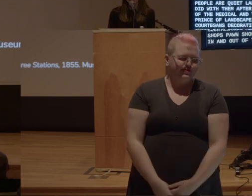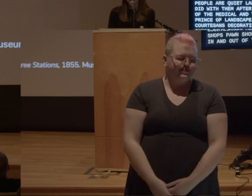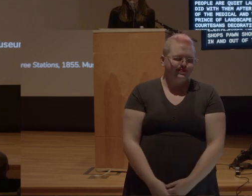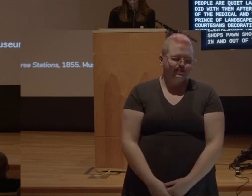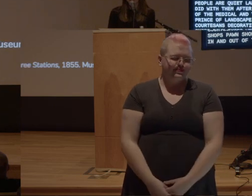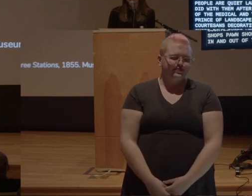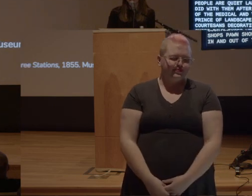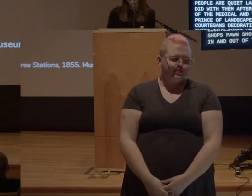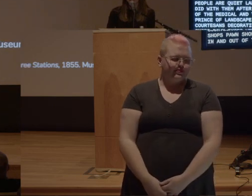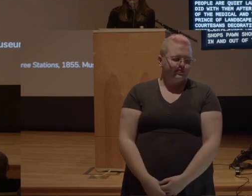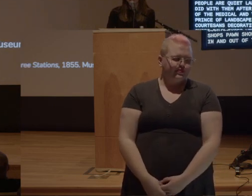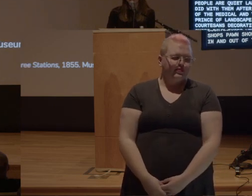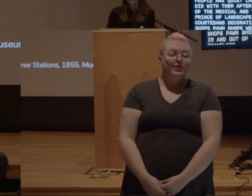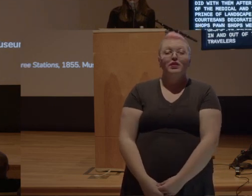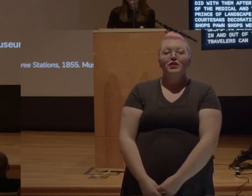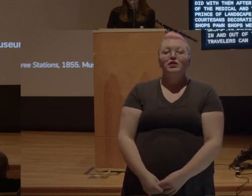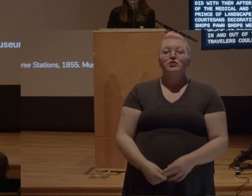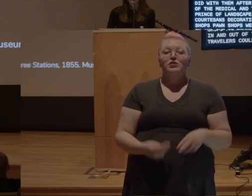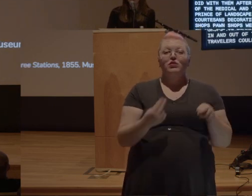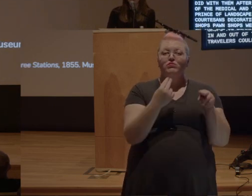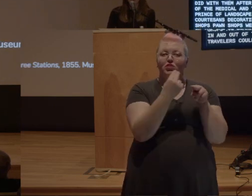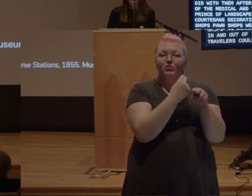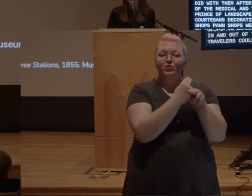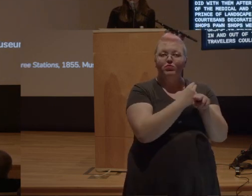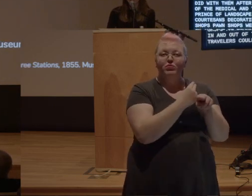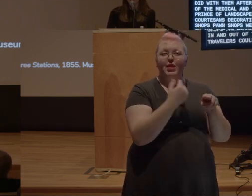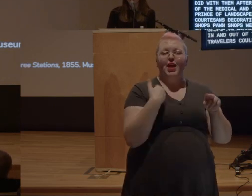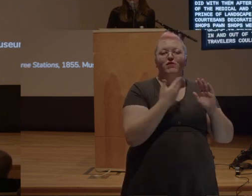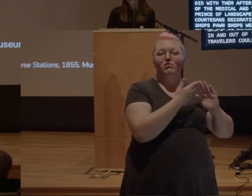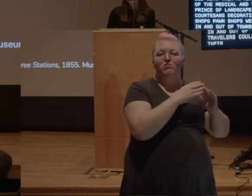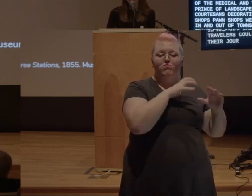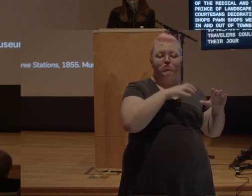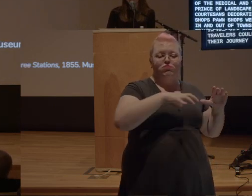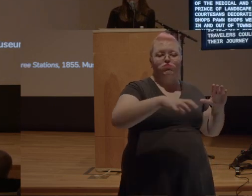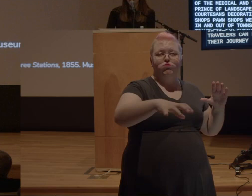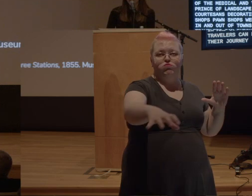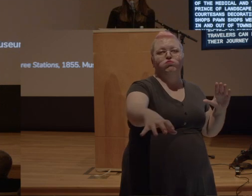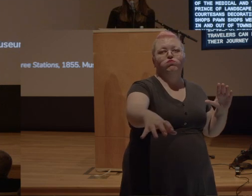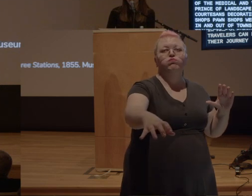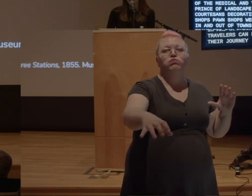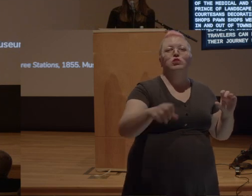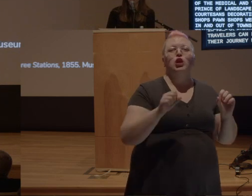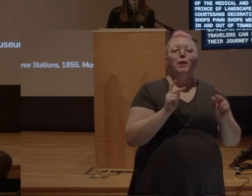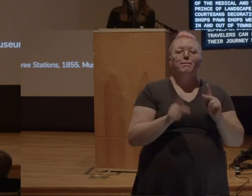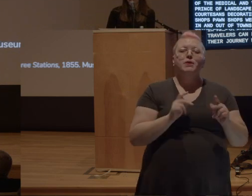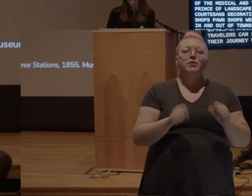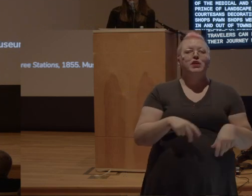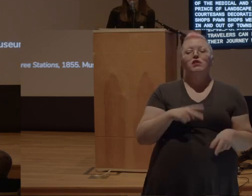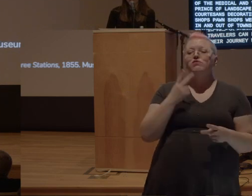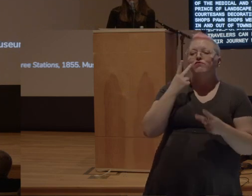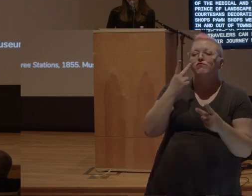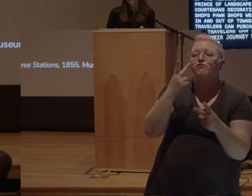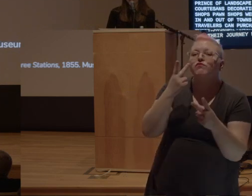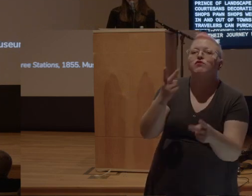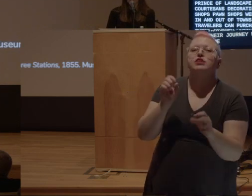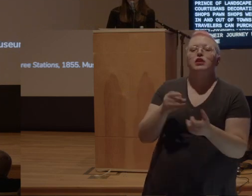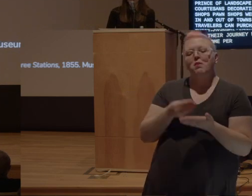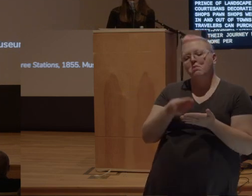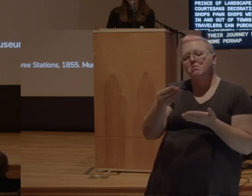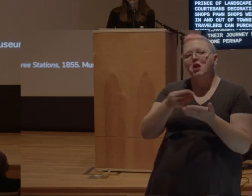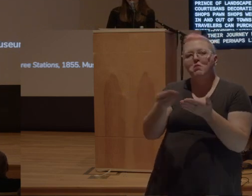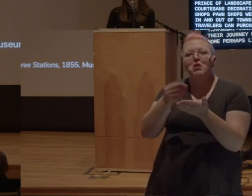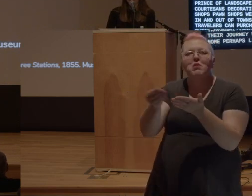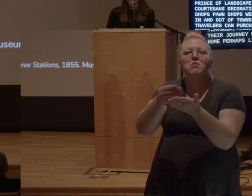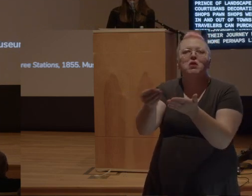Tokaido so that travelers could purchase prints as souvenirs of their journey, which they could then show off at home, perhaps like a